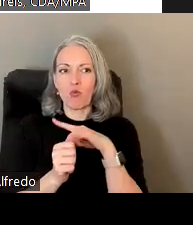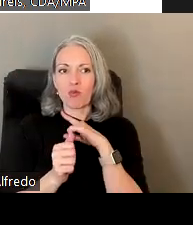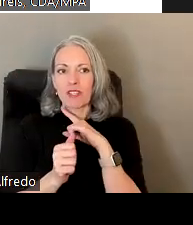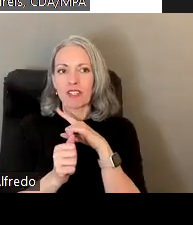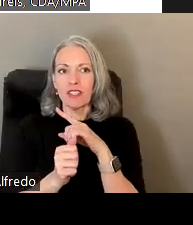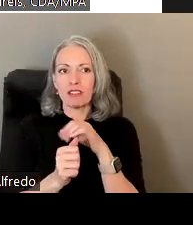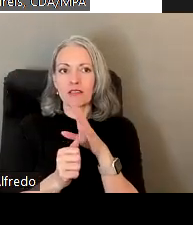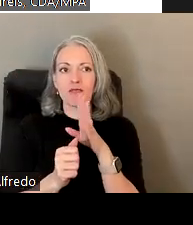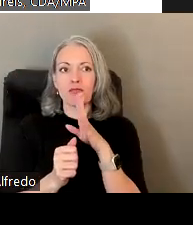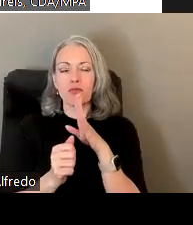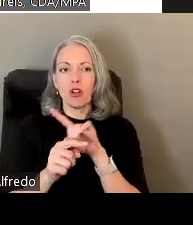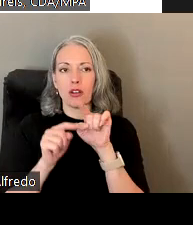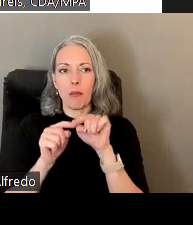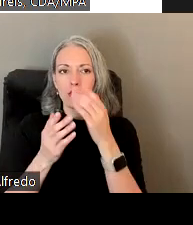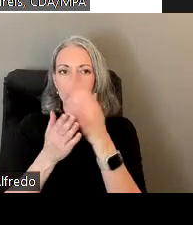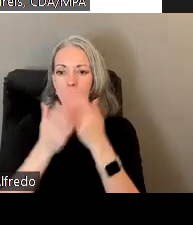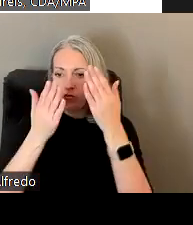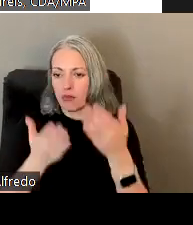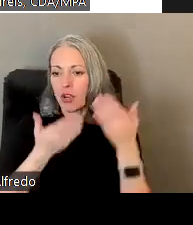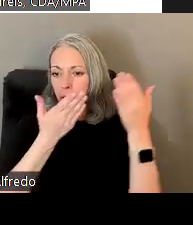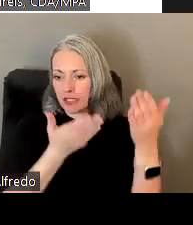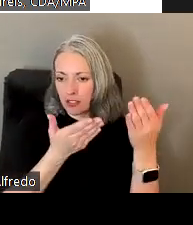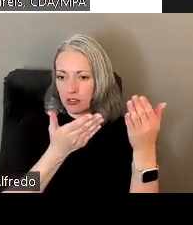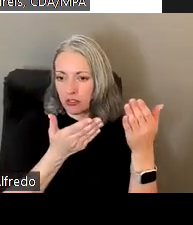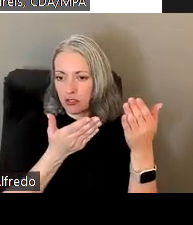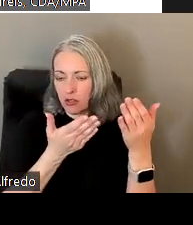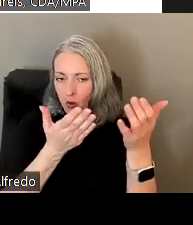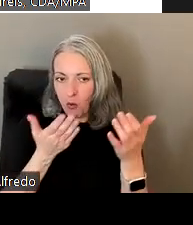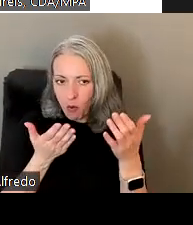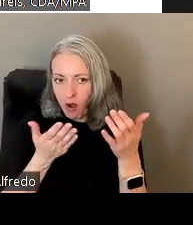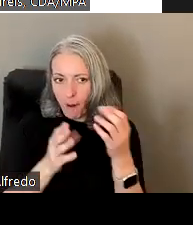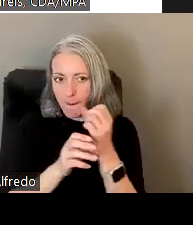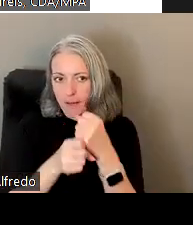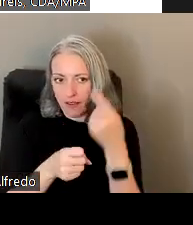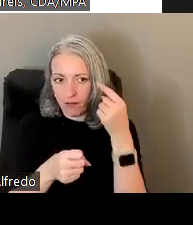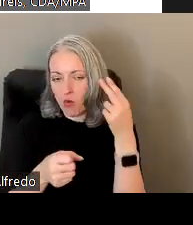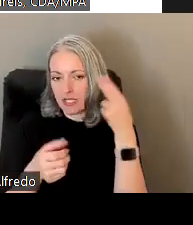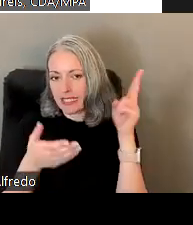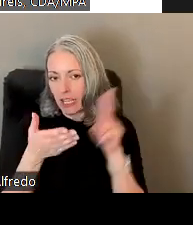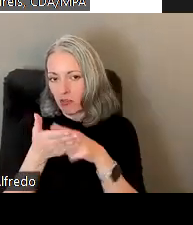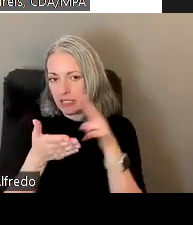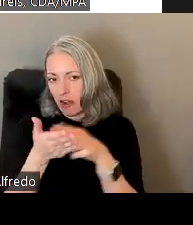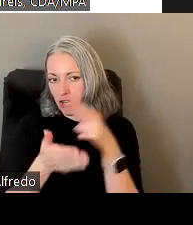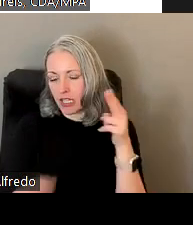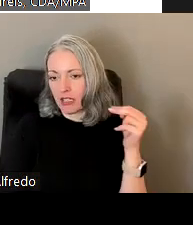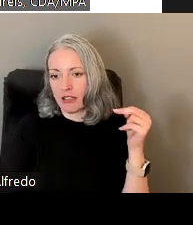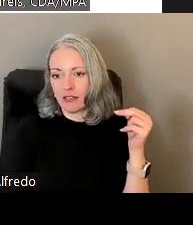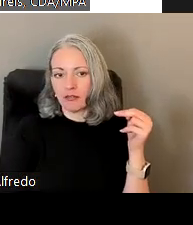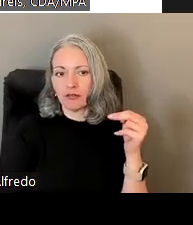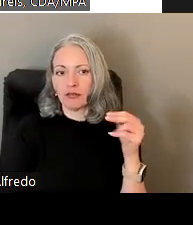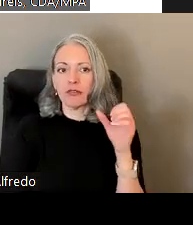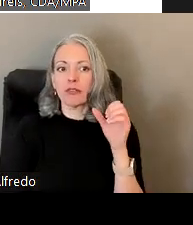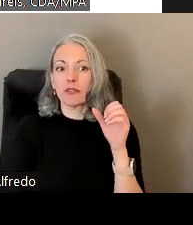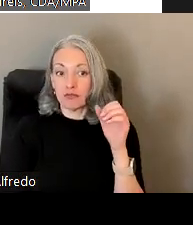some recommendations that we wanted to make to the secretary. And so